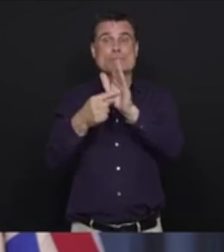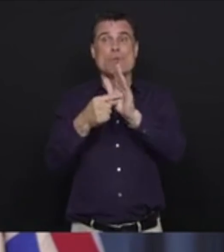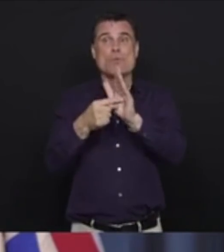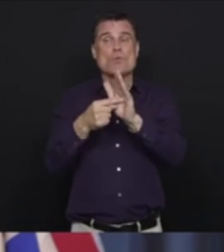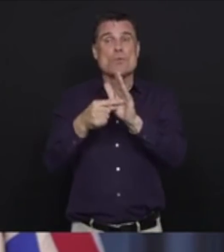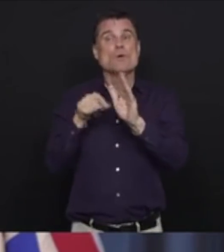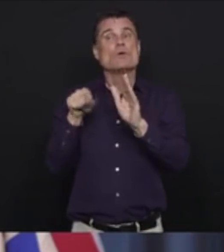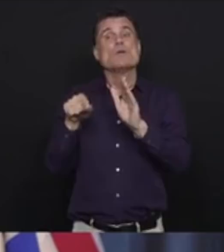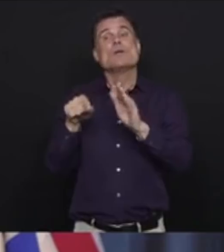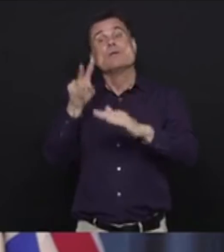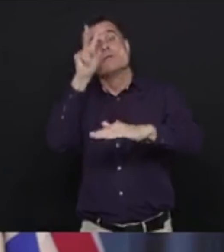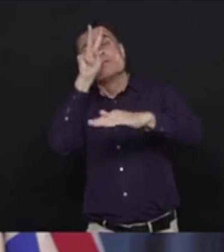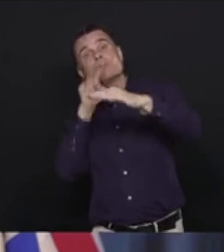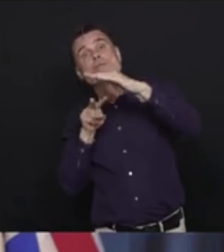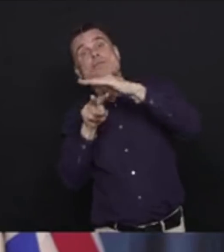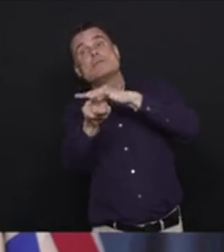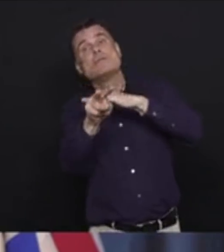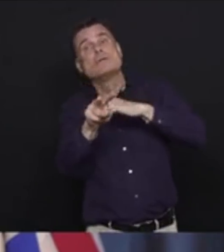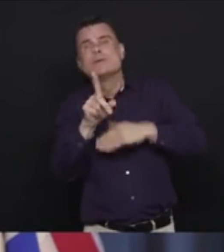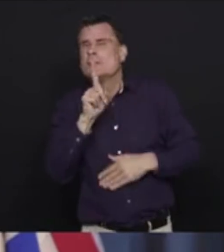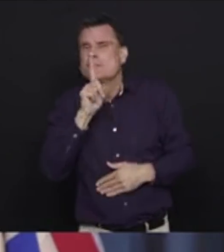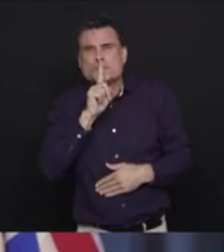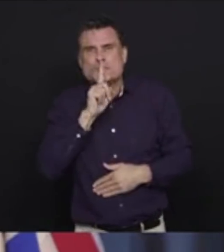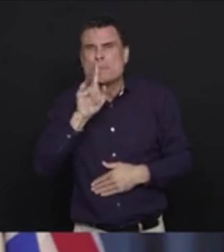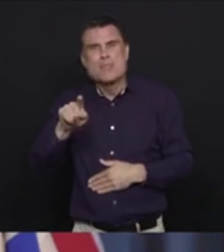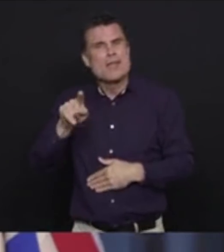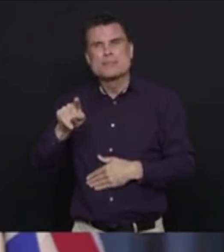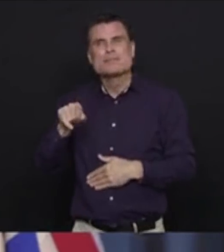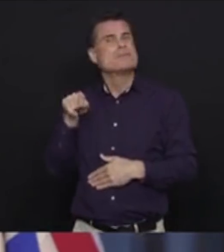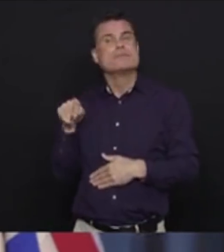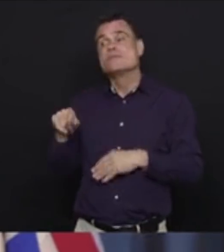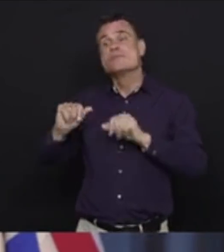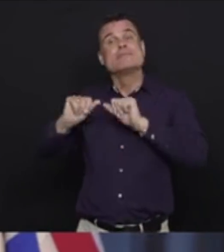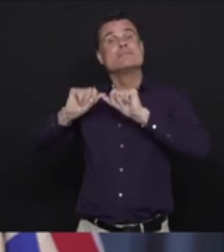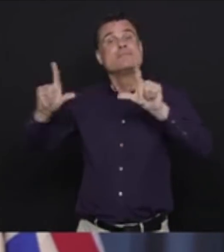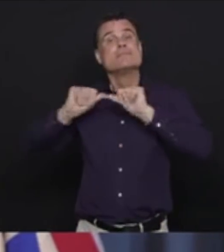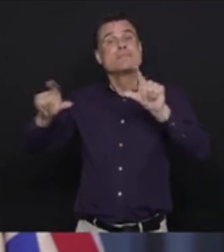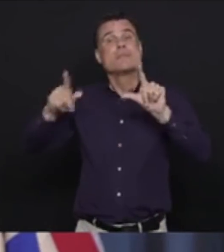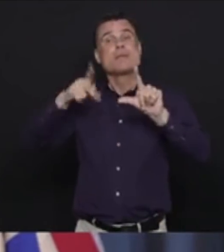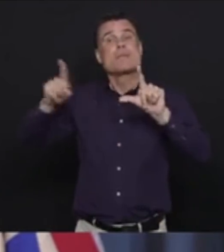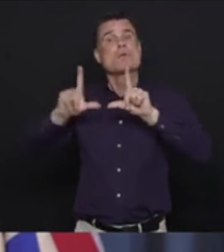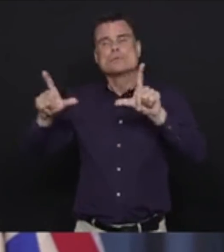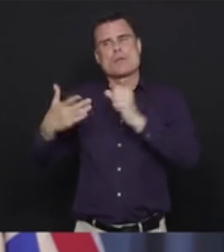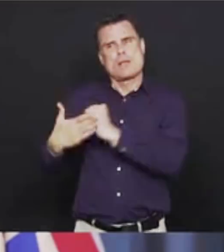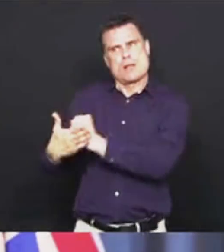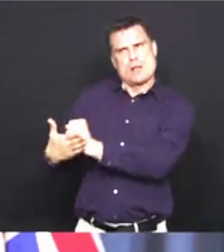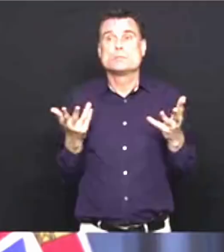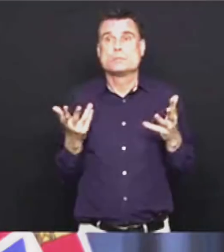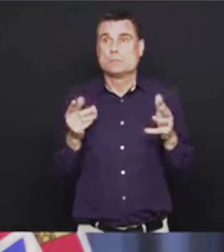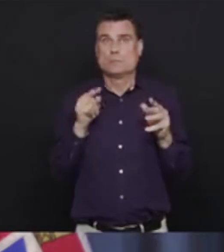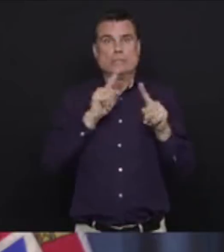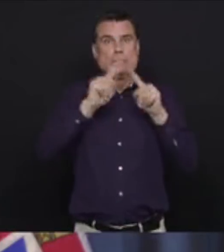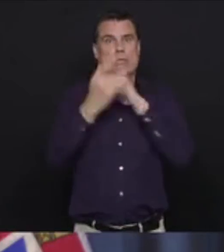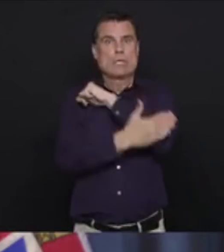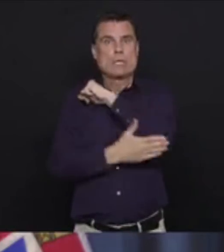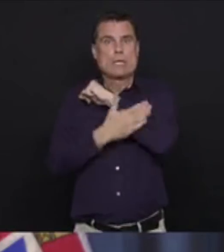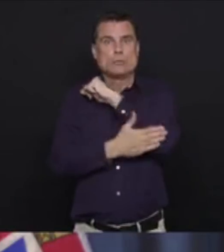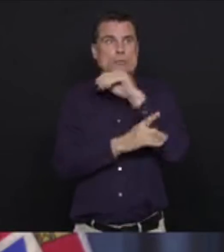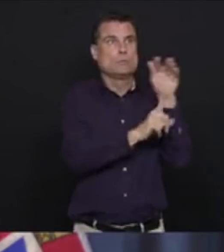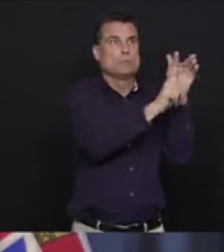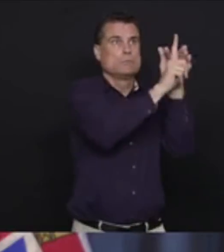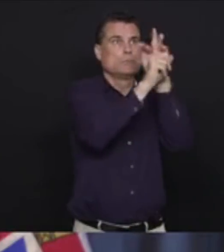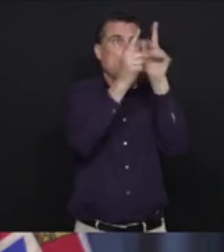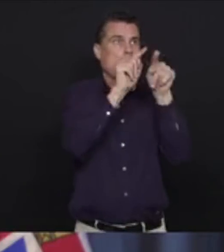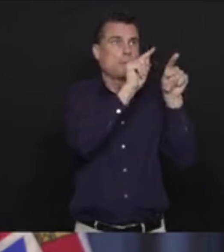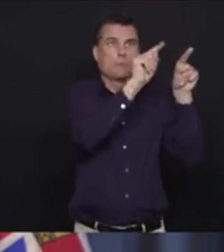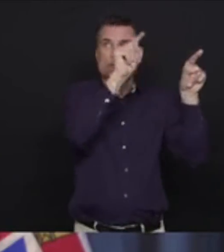to do and how and helping us understand the trajectory that we're on right now. What the modelers try